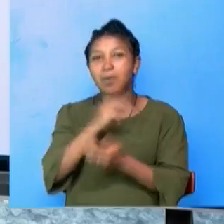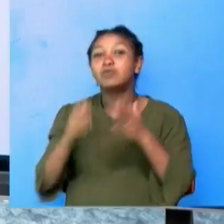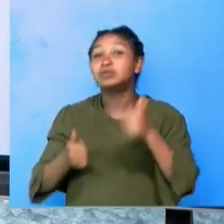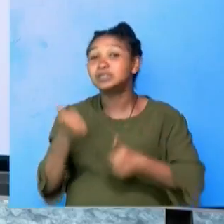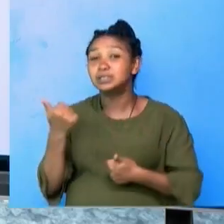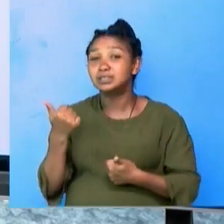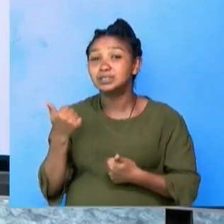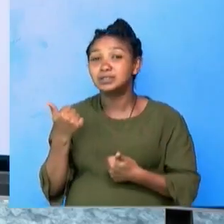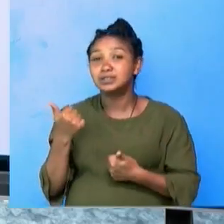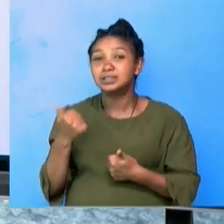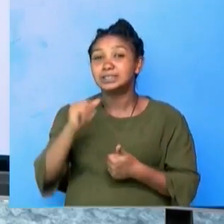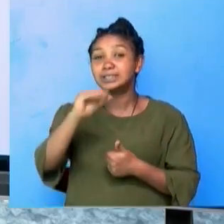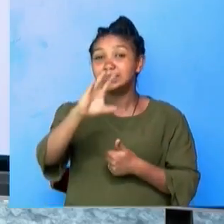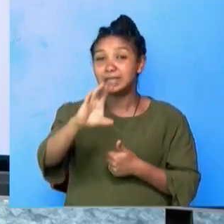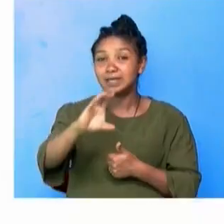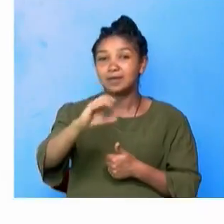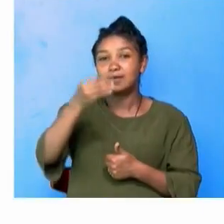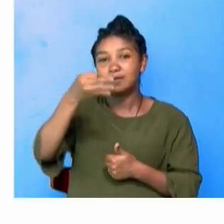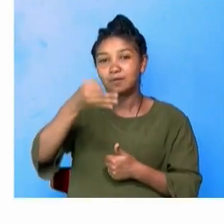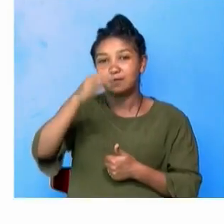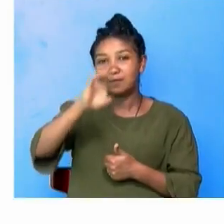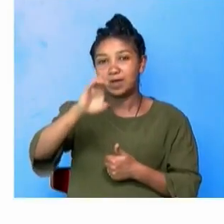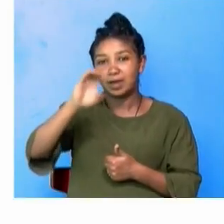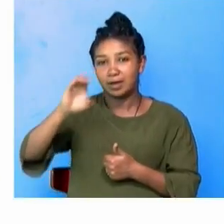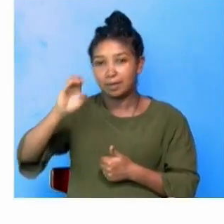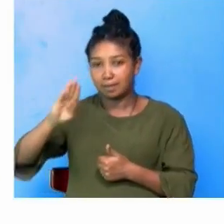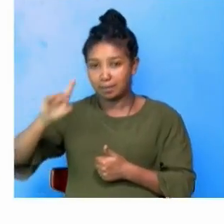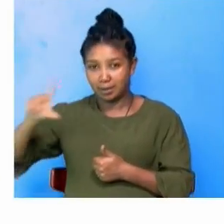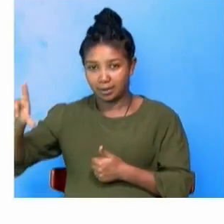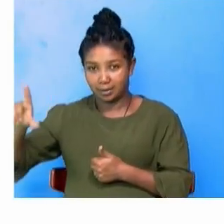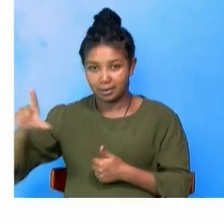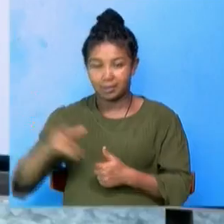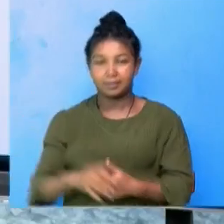The answer is C, feeble.